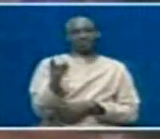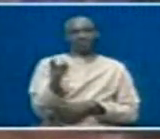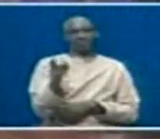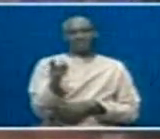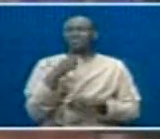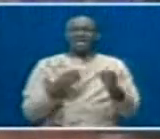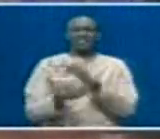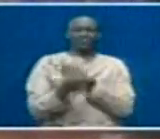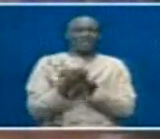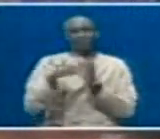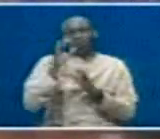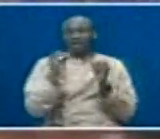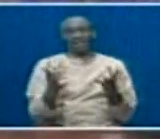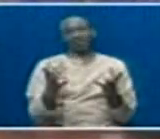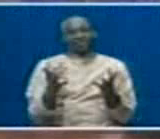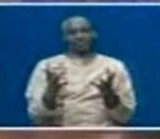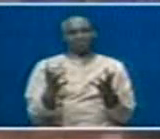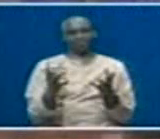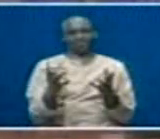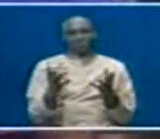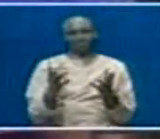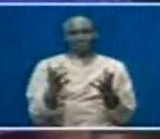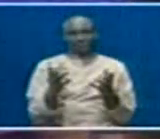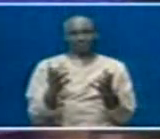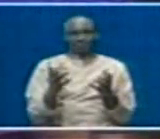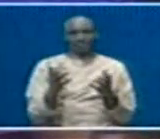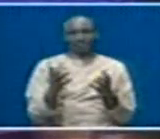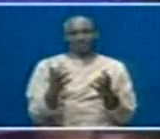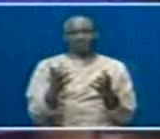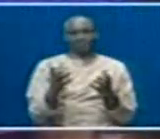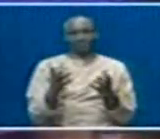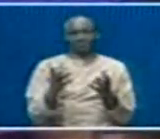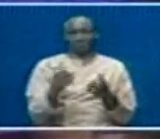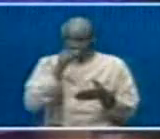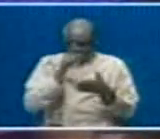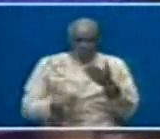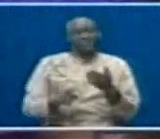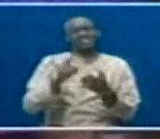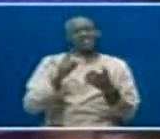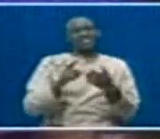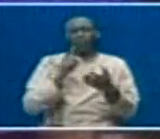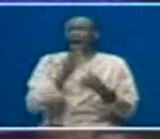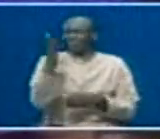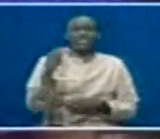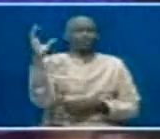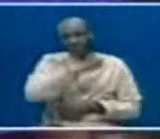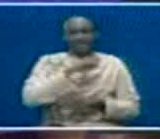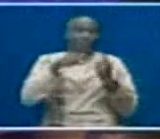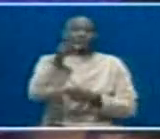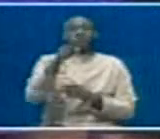explain more to you than that. But what's one thing you'll miss about him, Sal? The one thing?